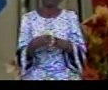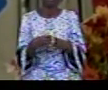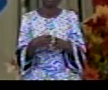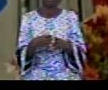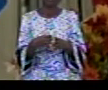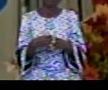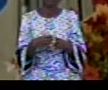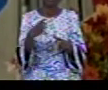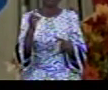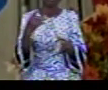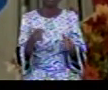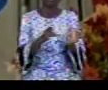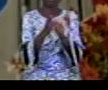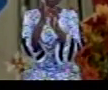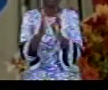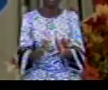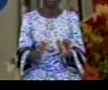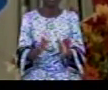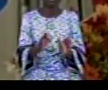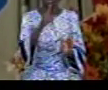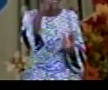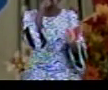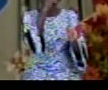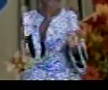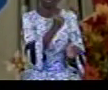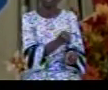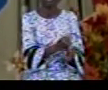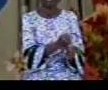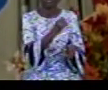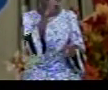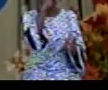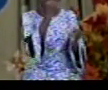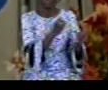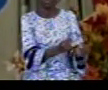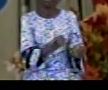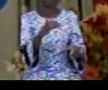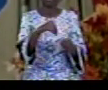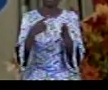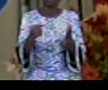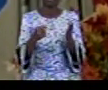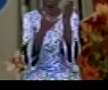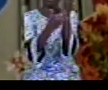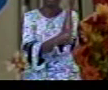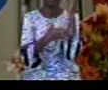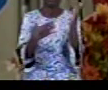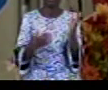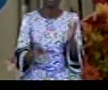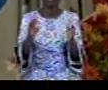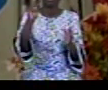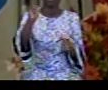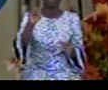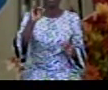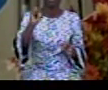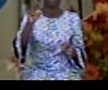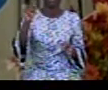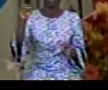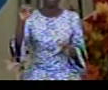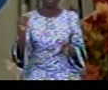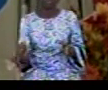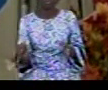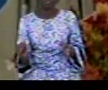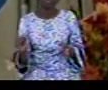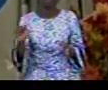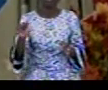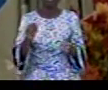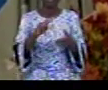faith worldwide here in the city of Mina, Niger State in North Central Nigeria, to this special